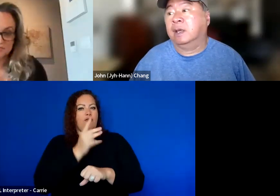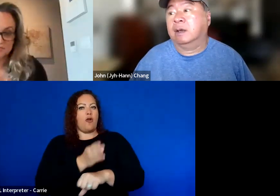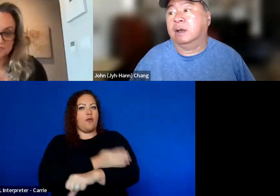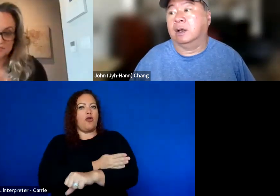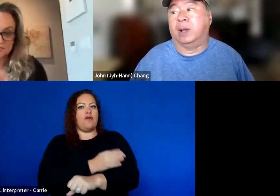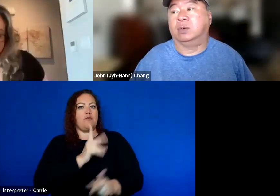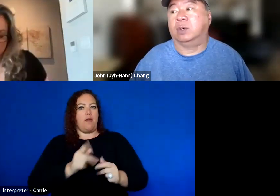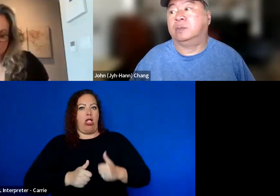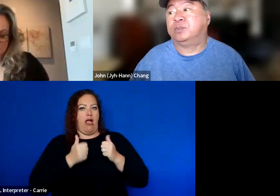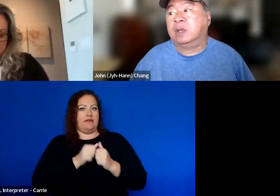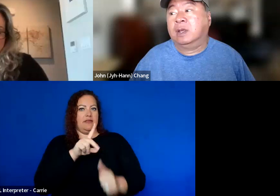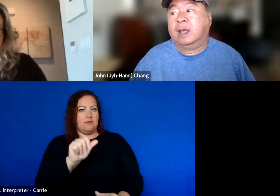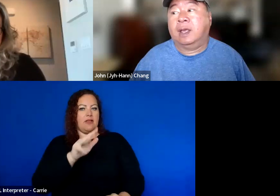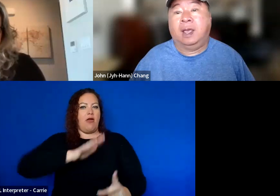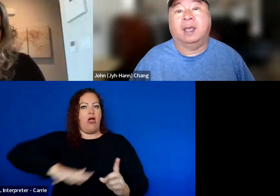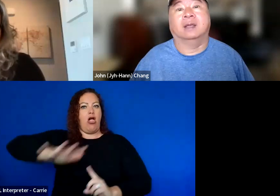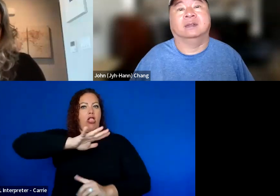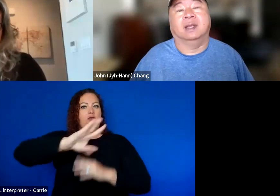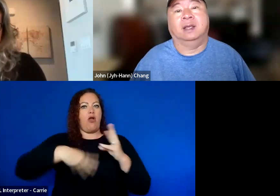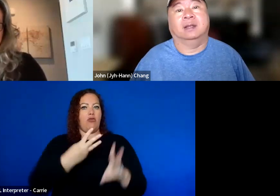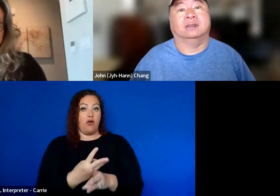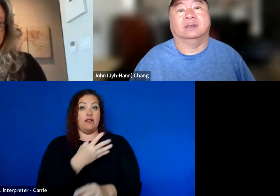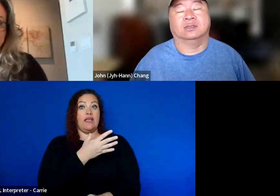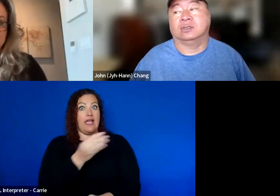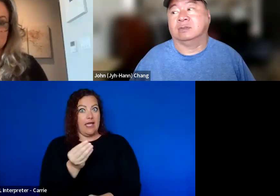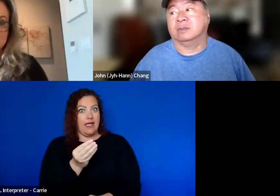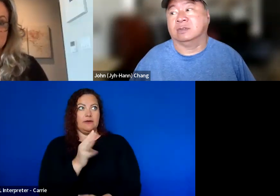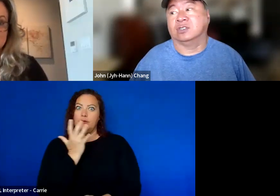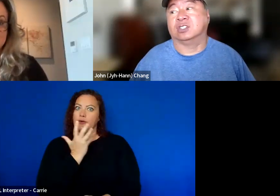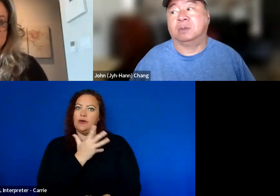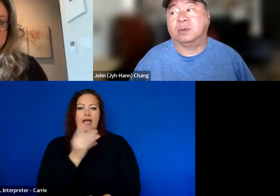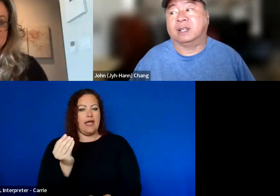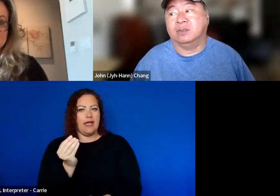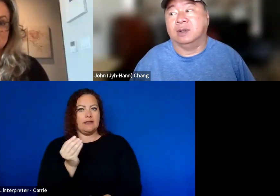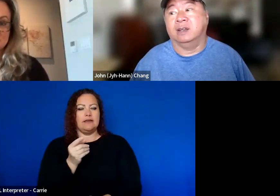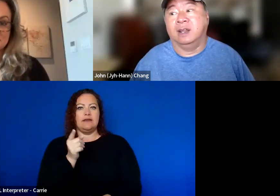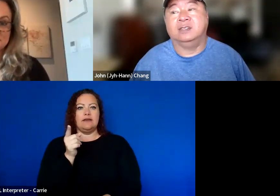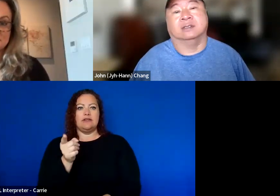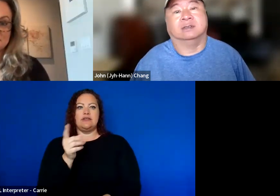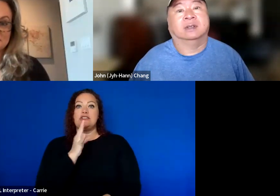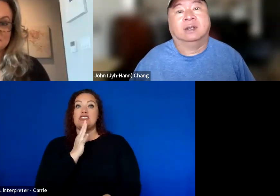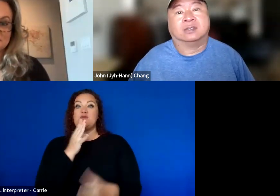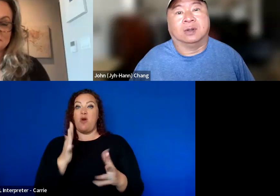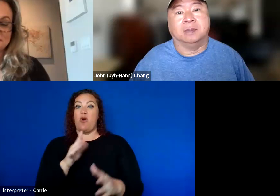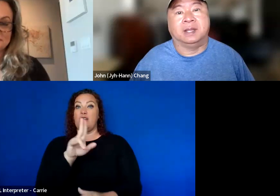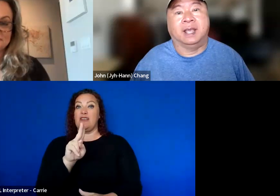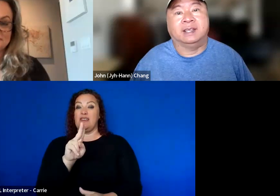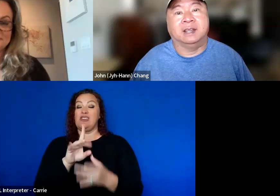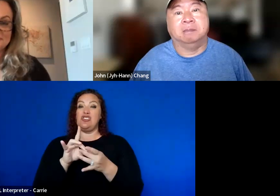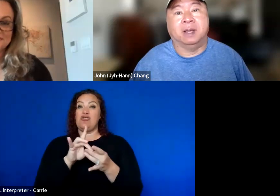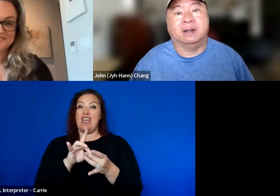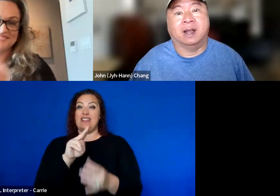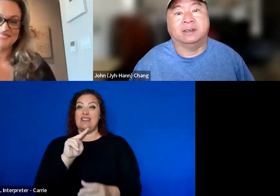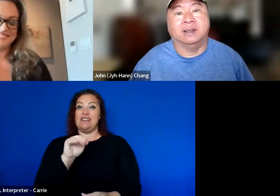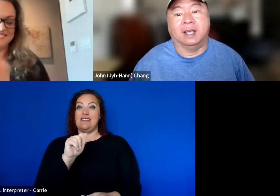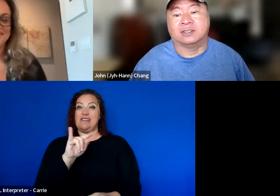disabilities around the world, and she spoke at the United Nations. So I mean, you can't get